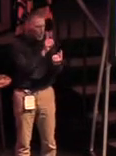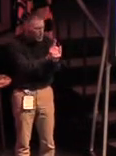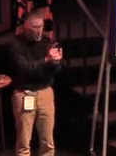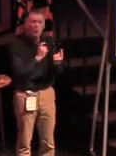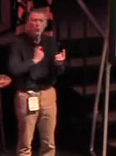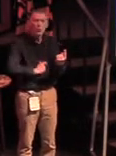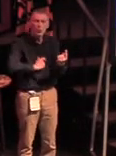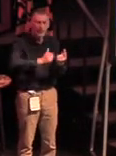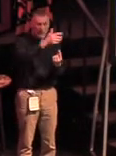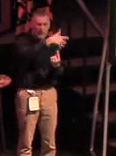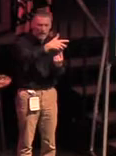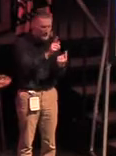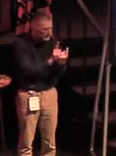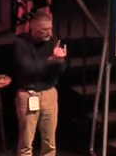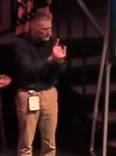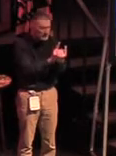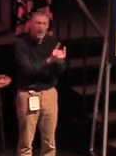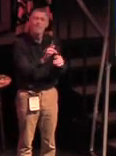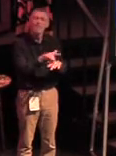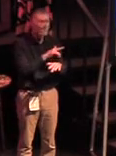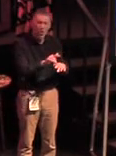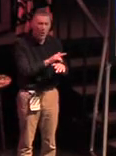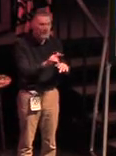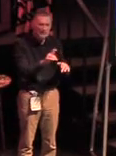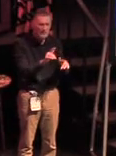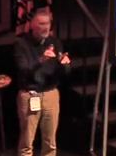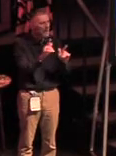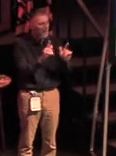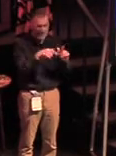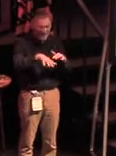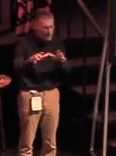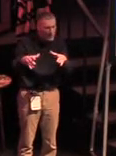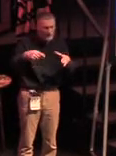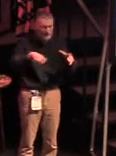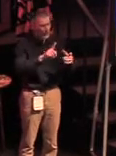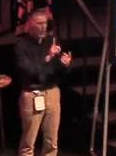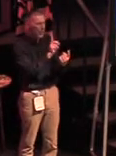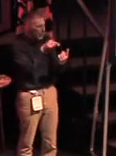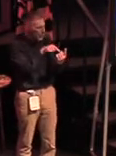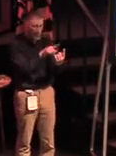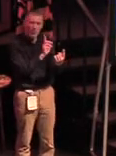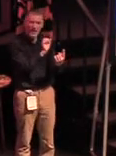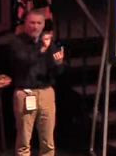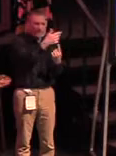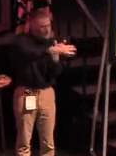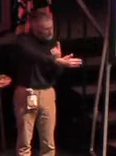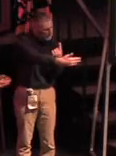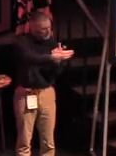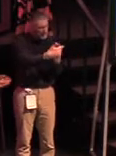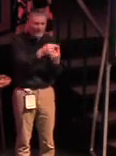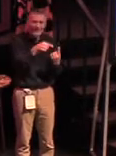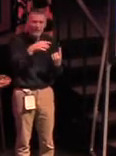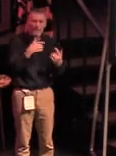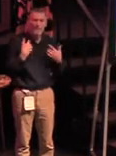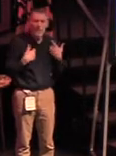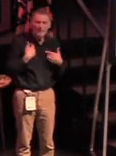human beings. Not just as performers, not just as people in the company, but who they were. Like, what did it take for them to show up every day?